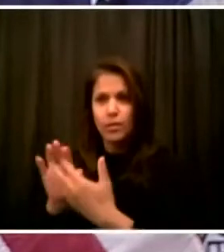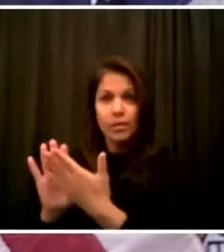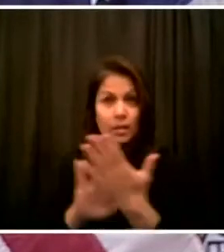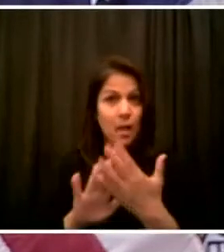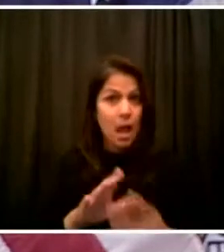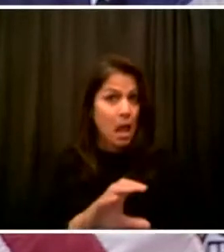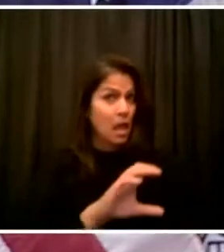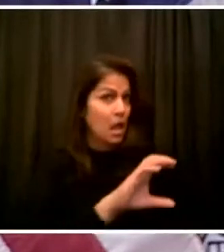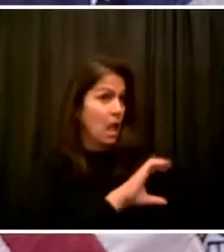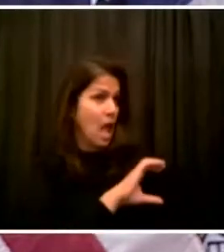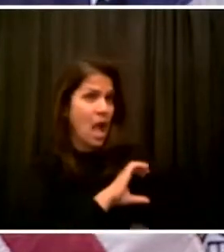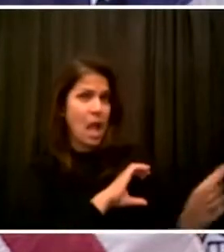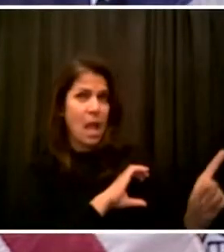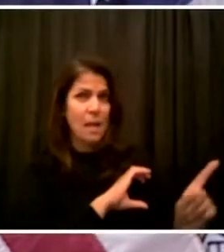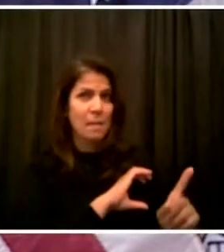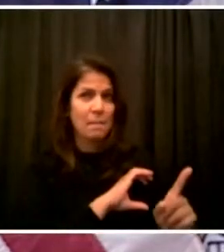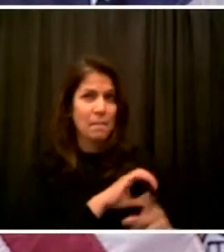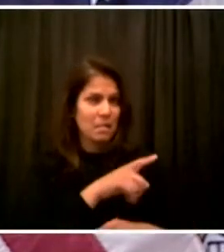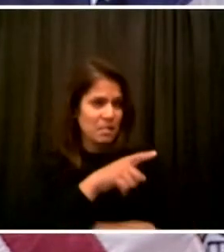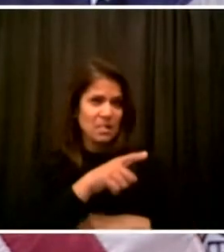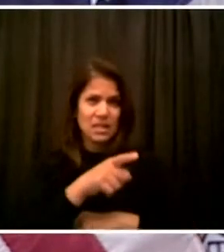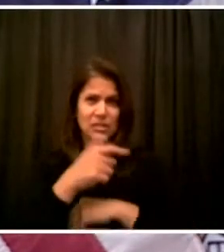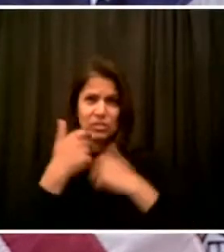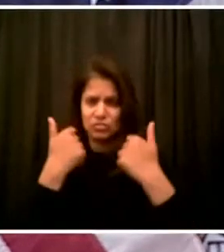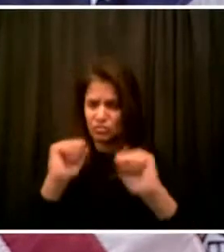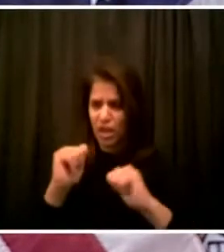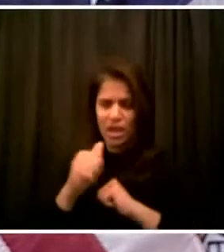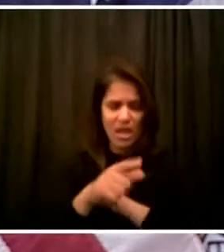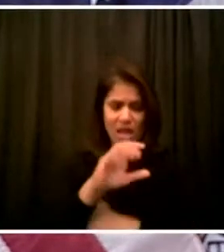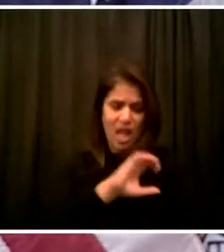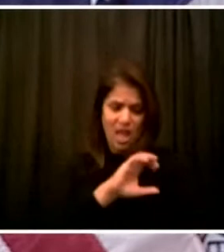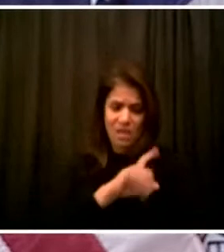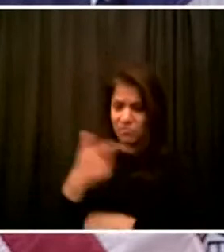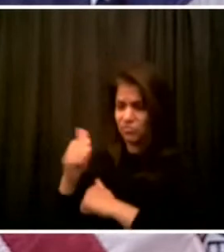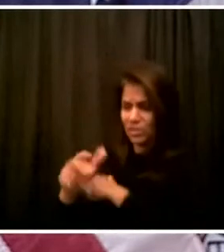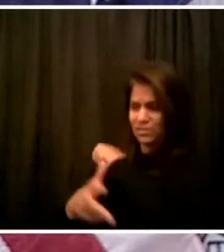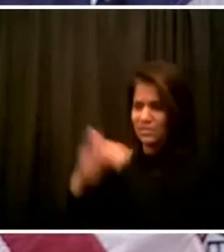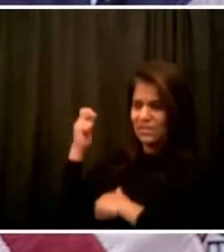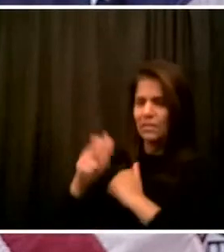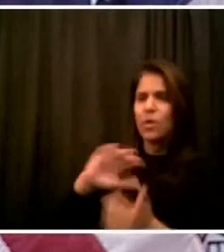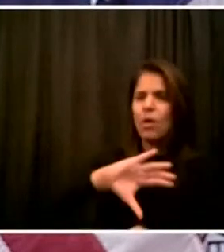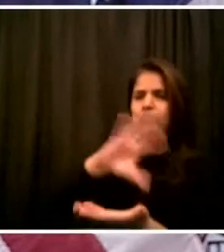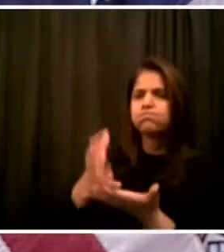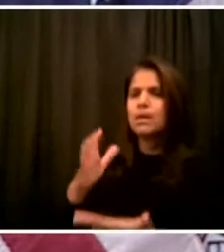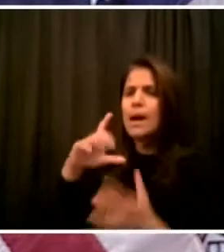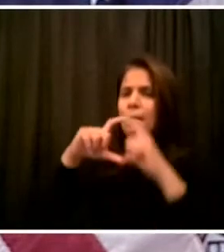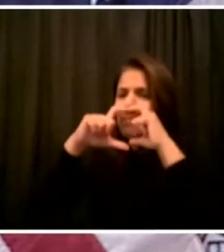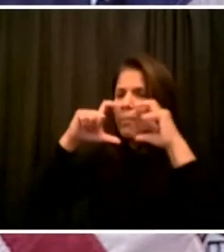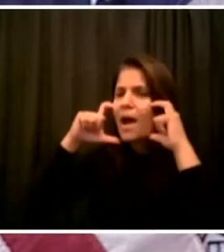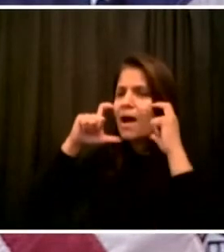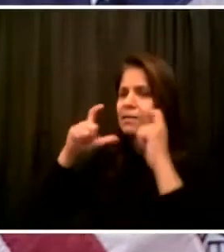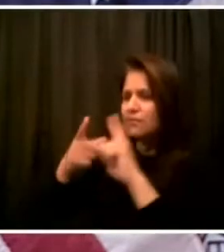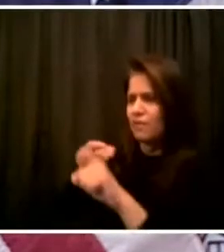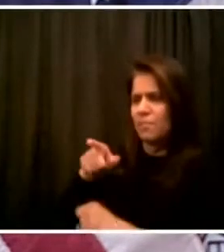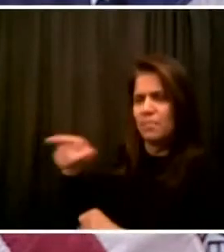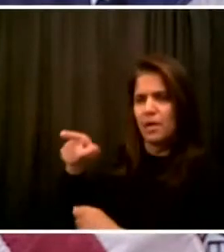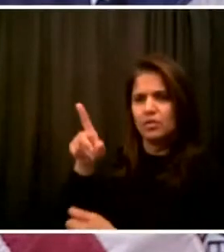used. I wanted to see if you could respond to that aspect of it, as well as the SBA calling her a bitch.